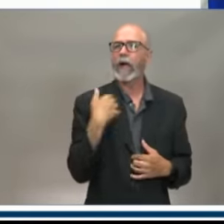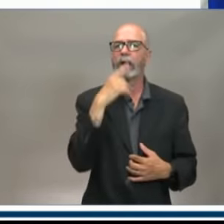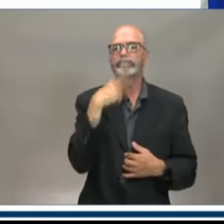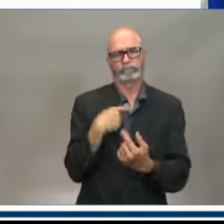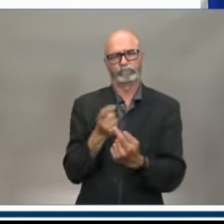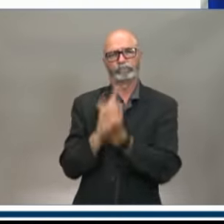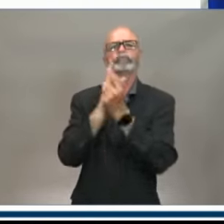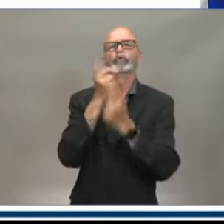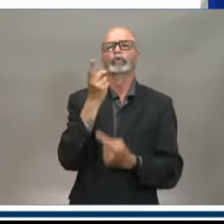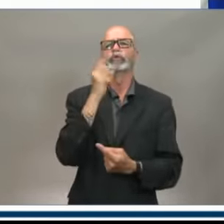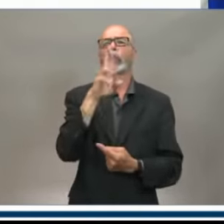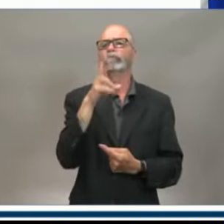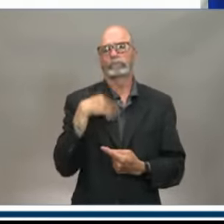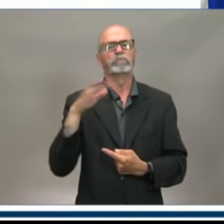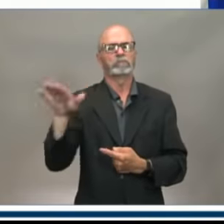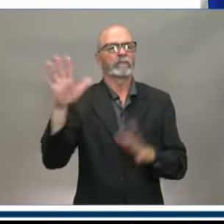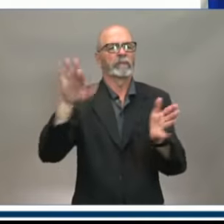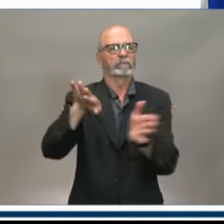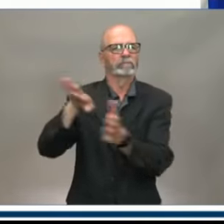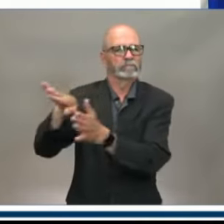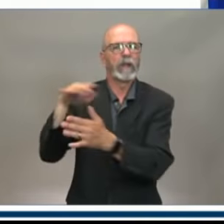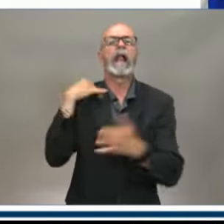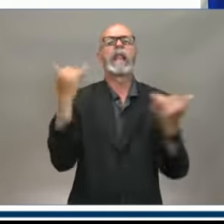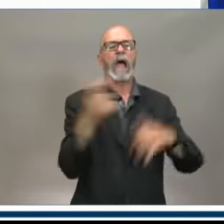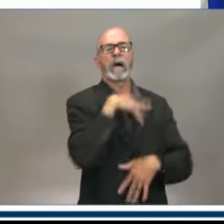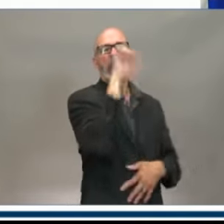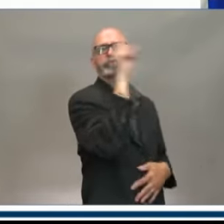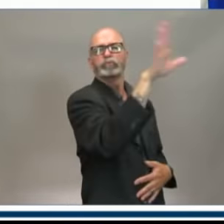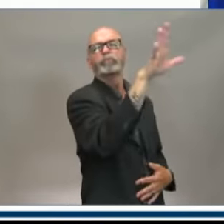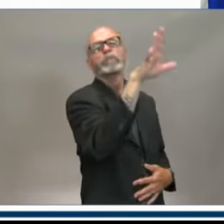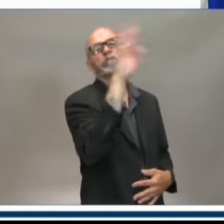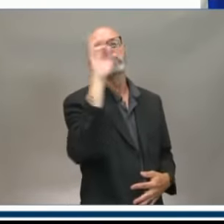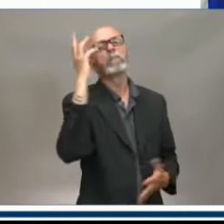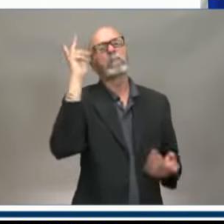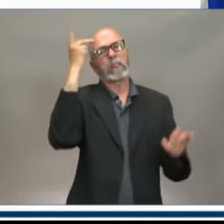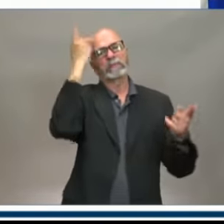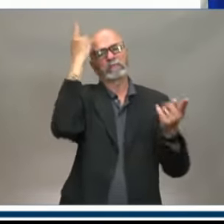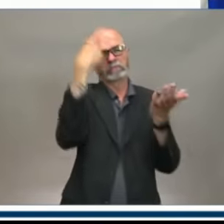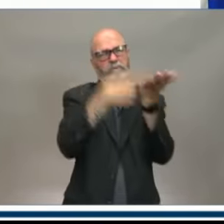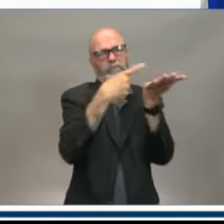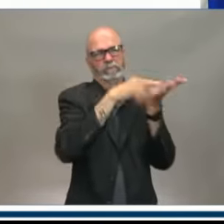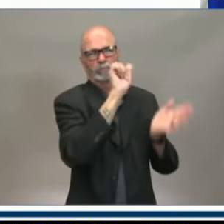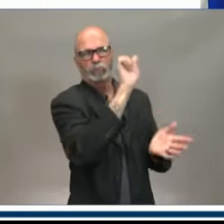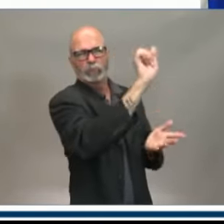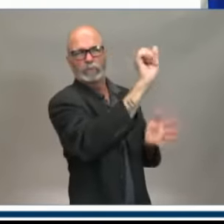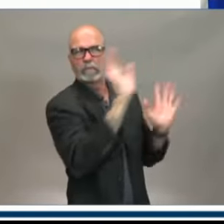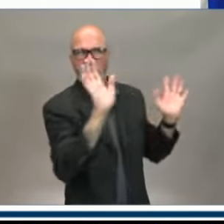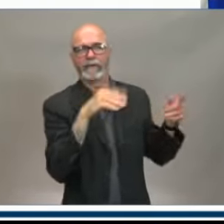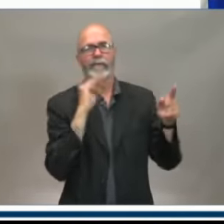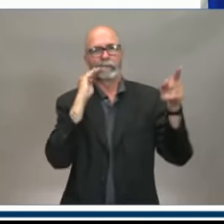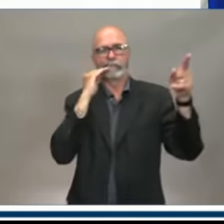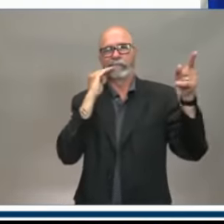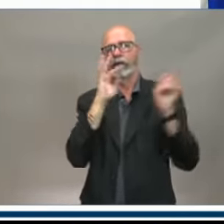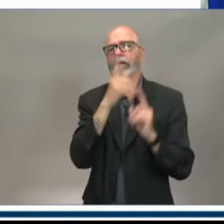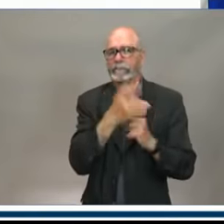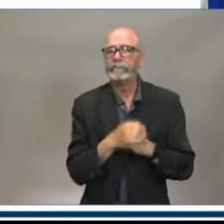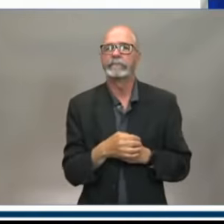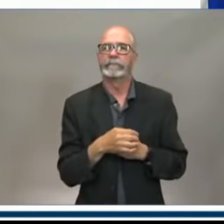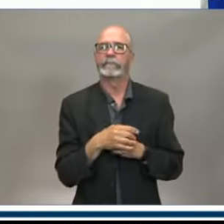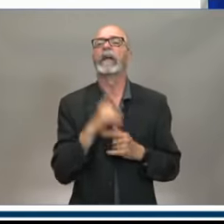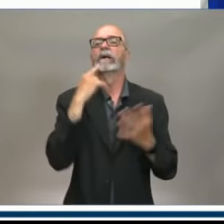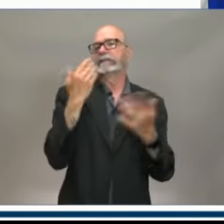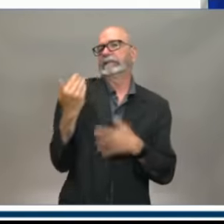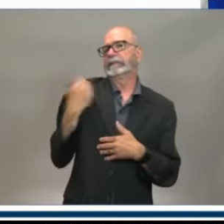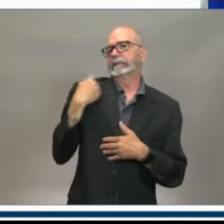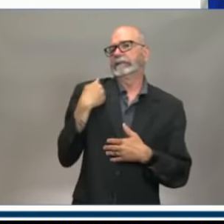I'd like to ask you now from a political perspective, and it is this, that in recent years, the policy of the province